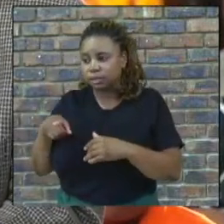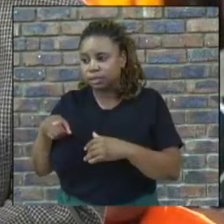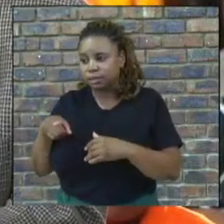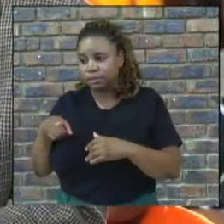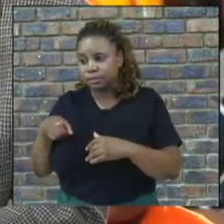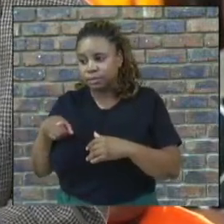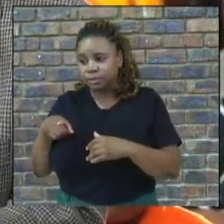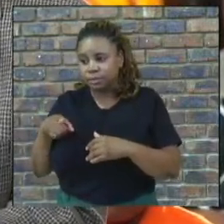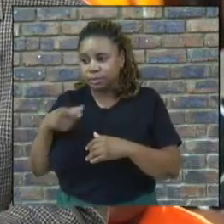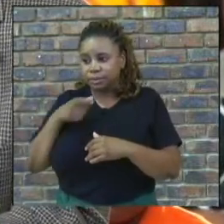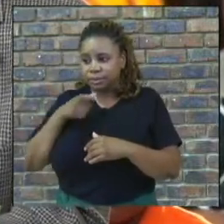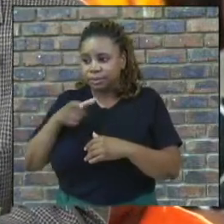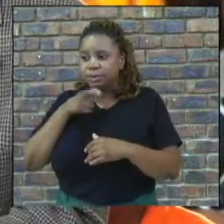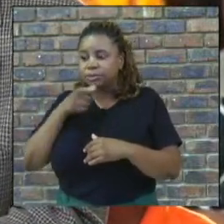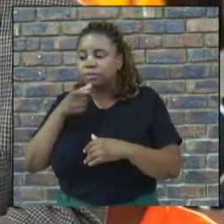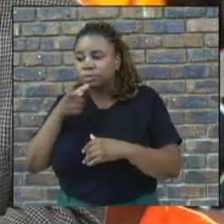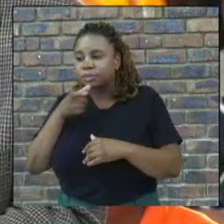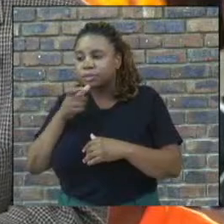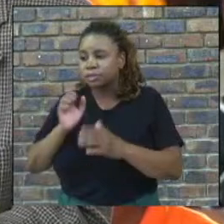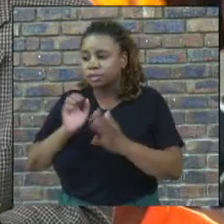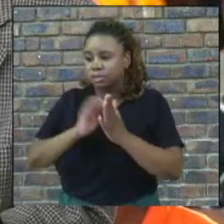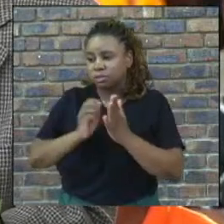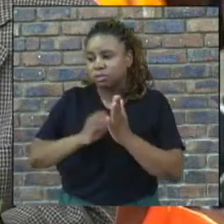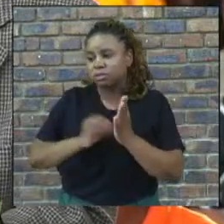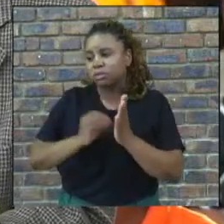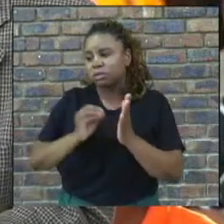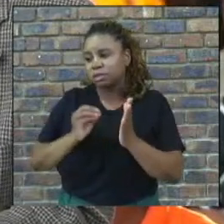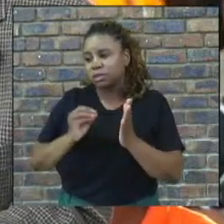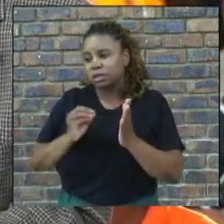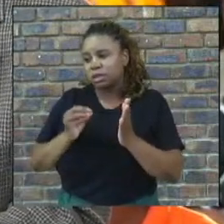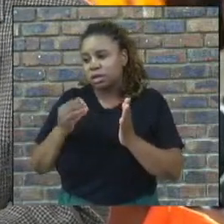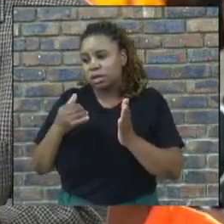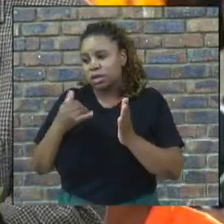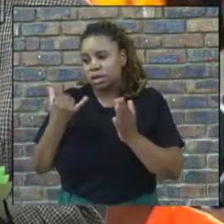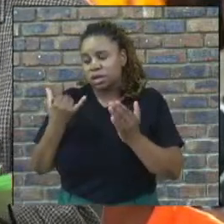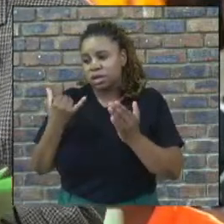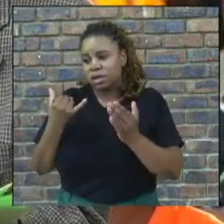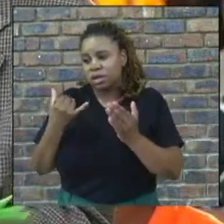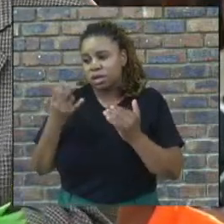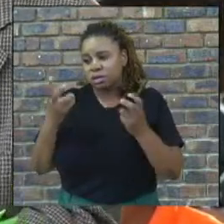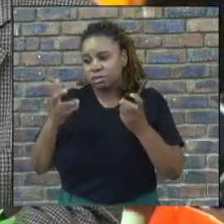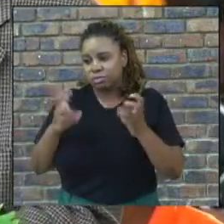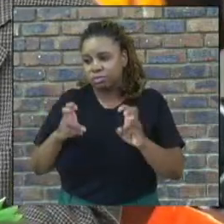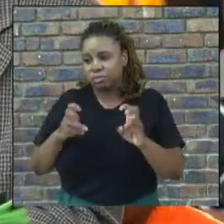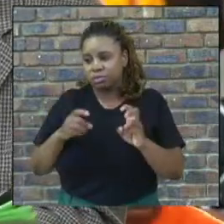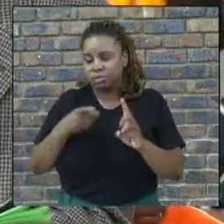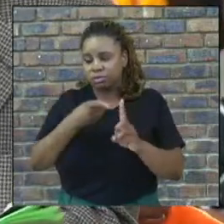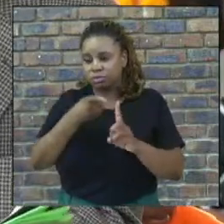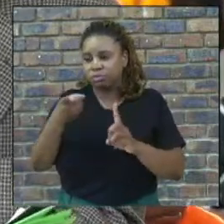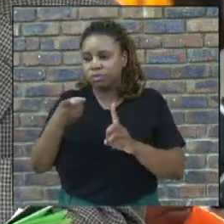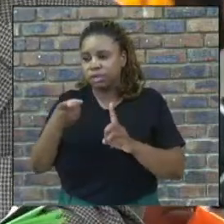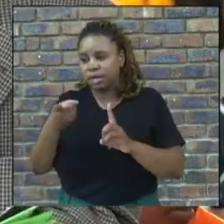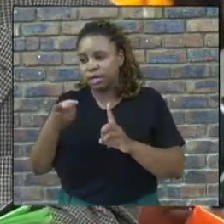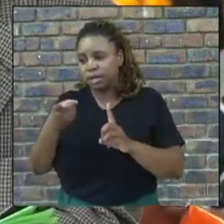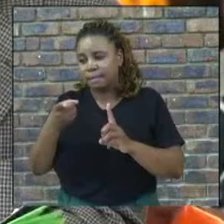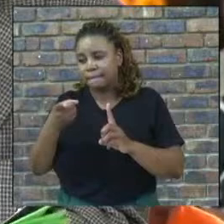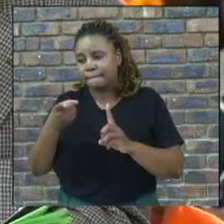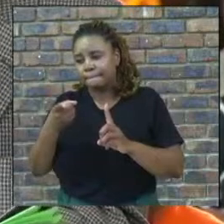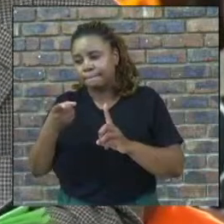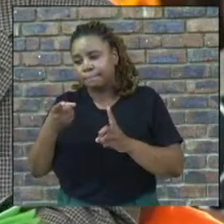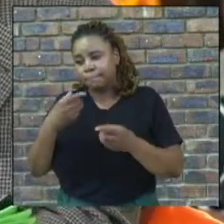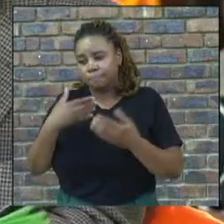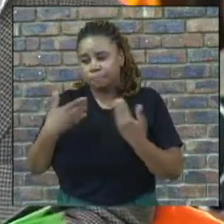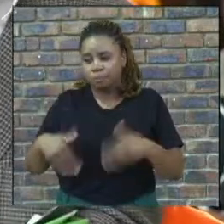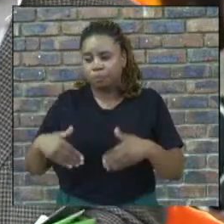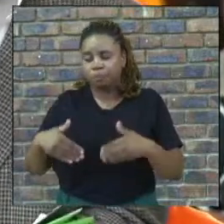bana ha isale sa totally contact one route hore ha isale ke kenya ditletlebo at least follow up iteng kapa ke thole contact hore re